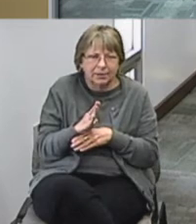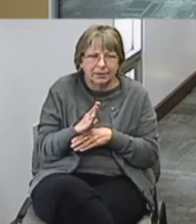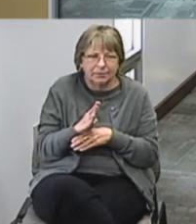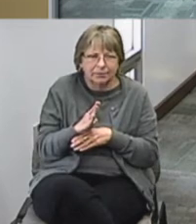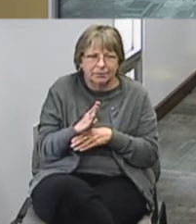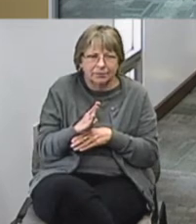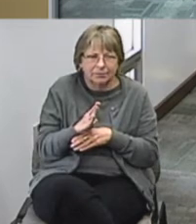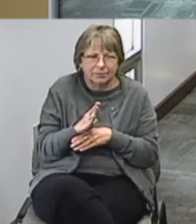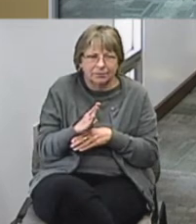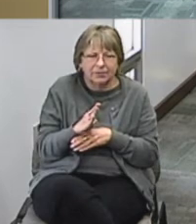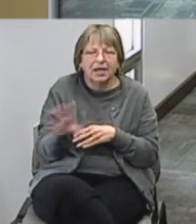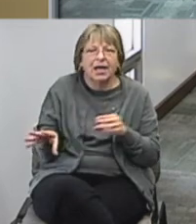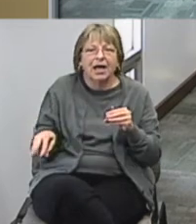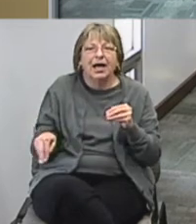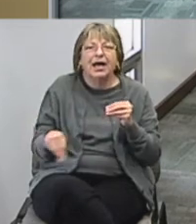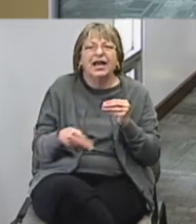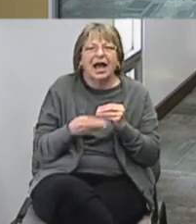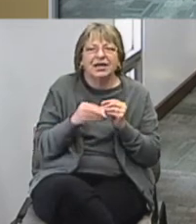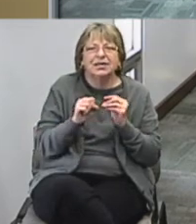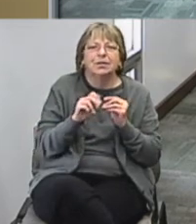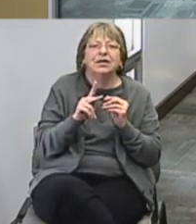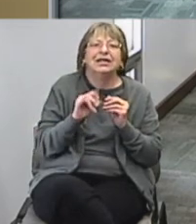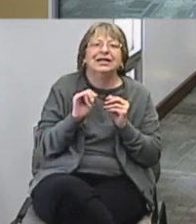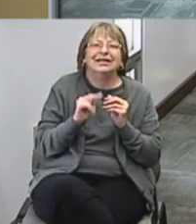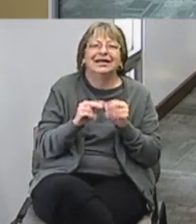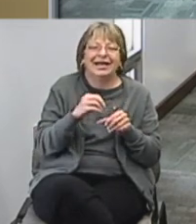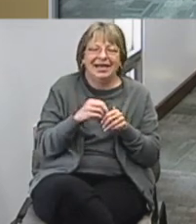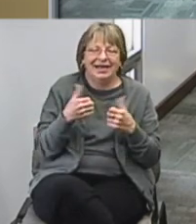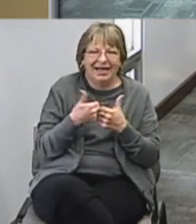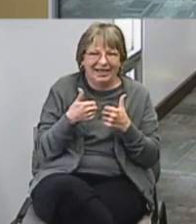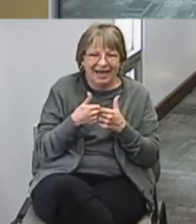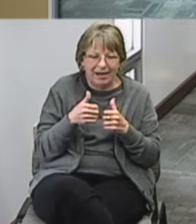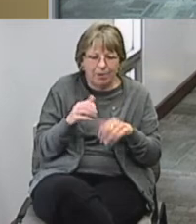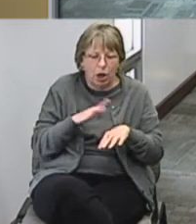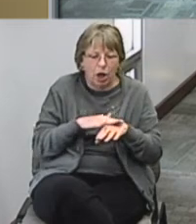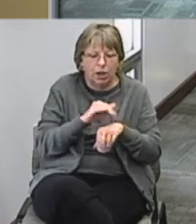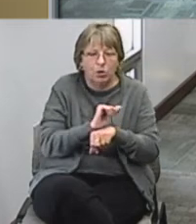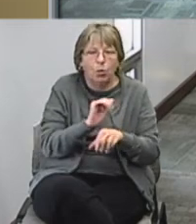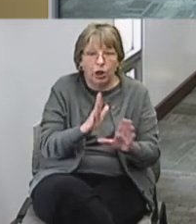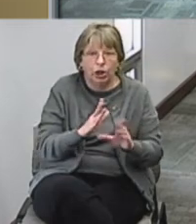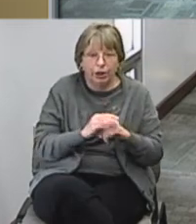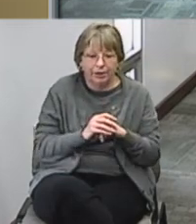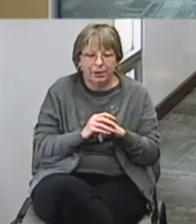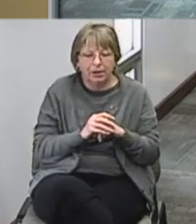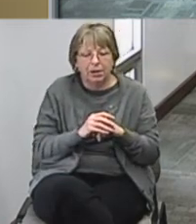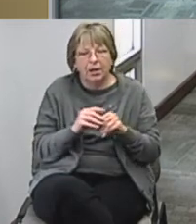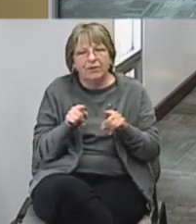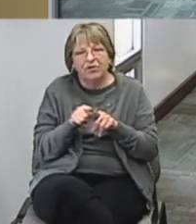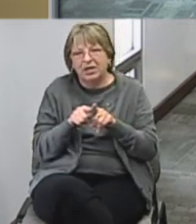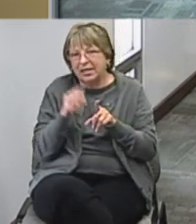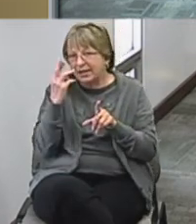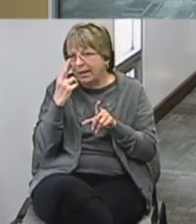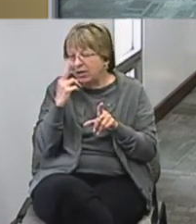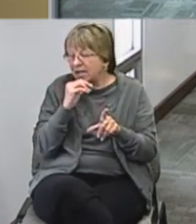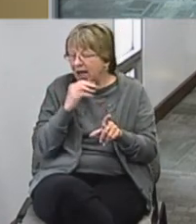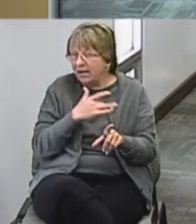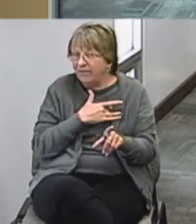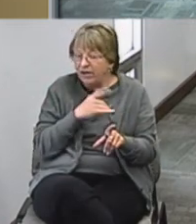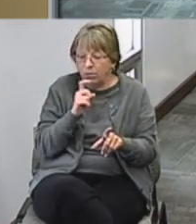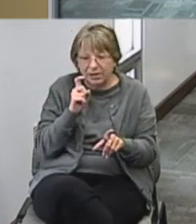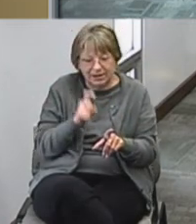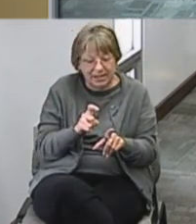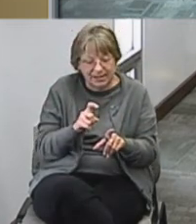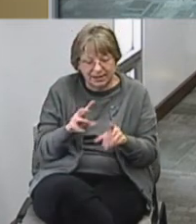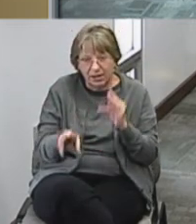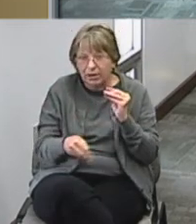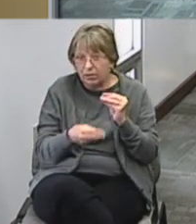some skin in the game on their end as well, if we're going to do that. The other thing I was going to add too, for the same reasons I didn't feel that it was necessary to include the